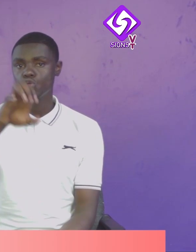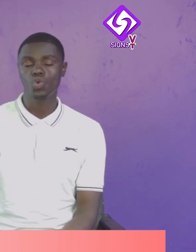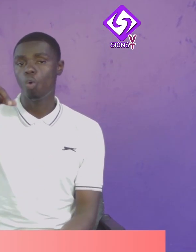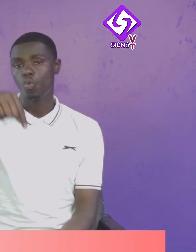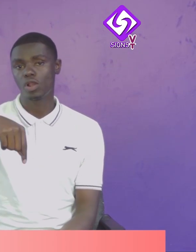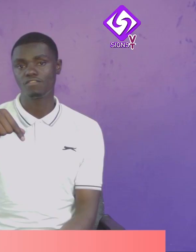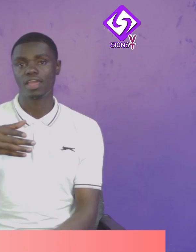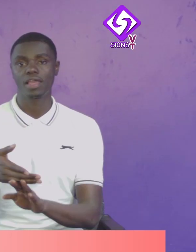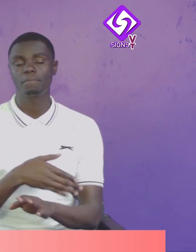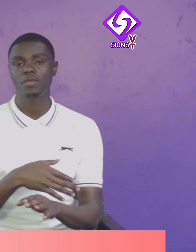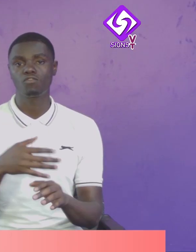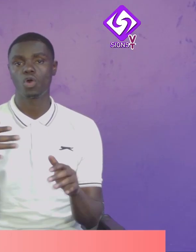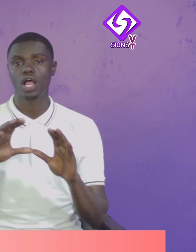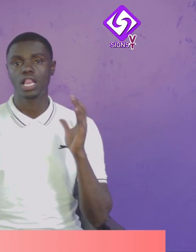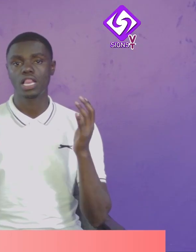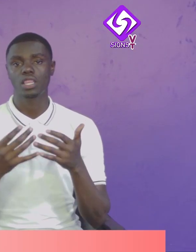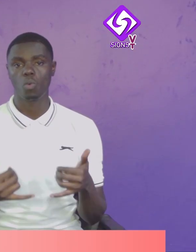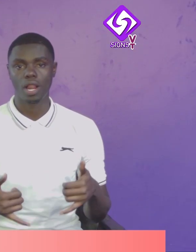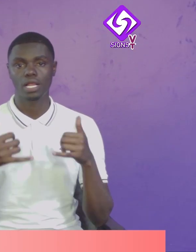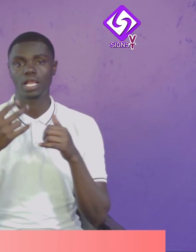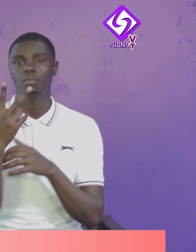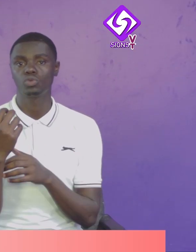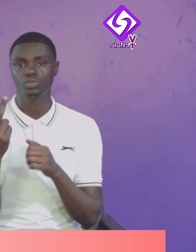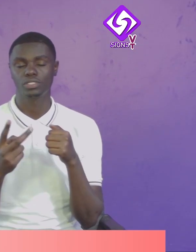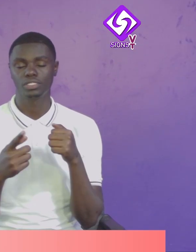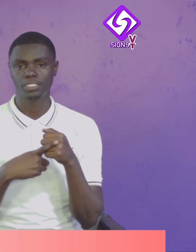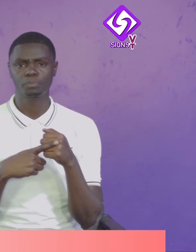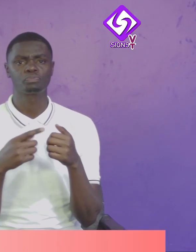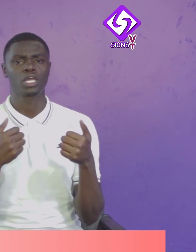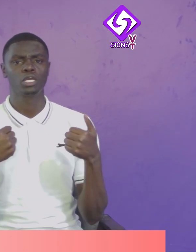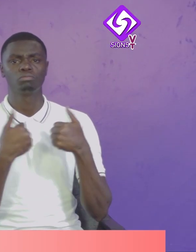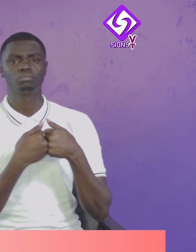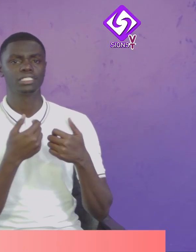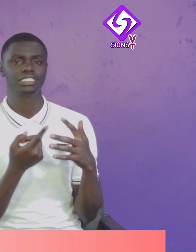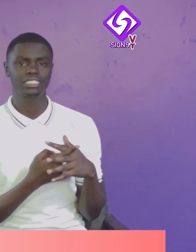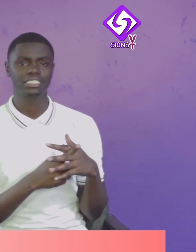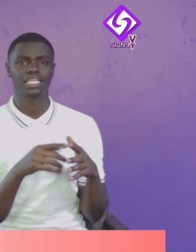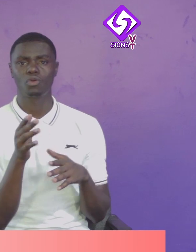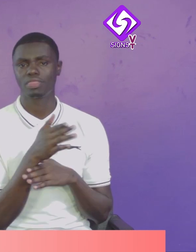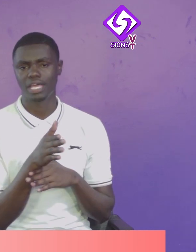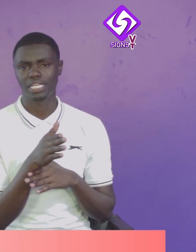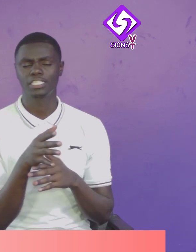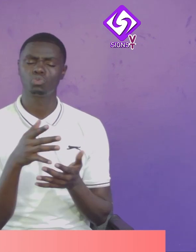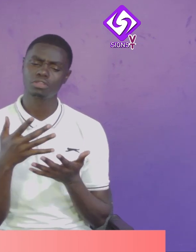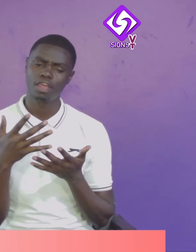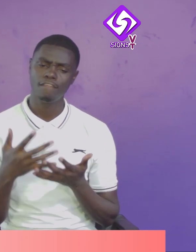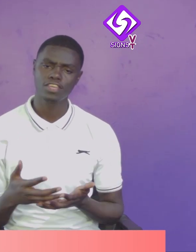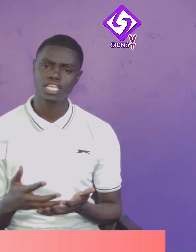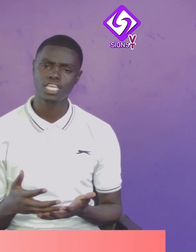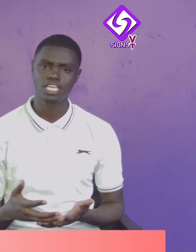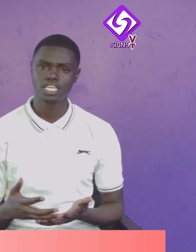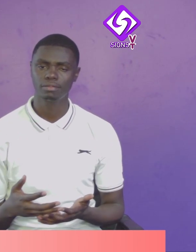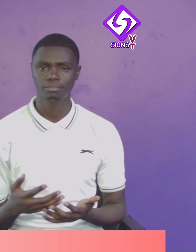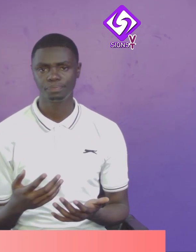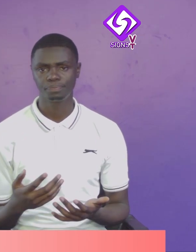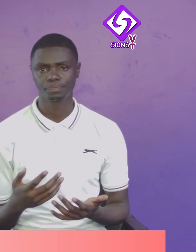of the World Cup 2026. The actions began on Thursday, and it was quite intense. Of course,